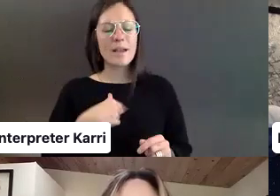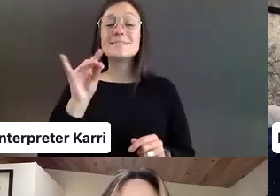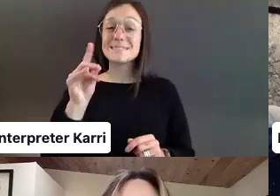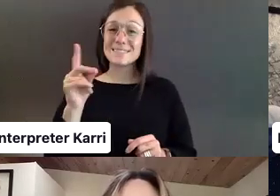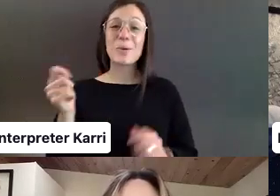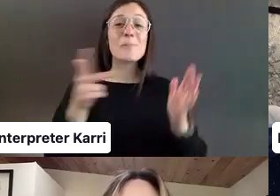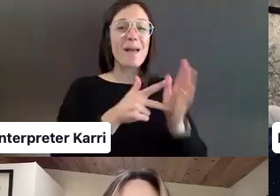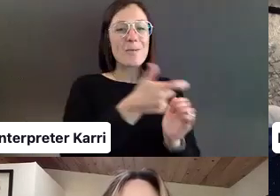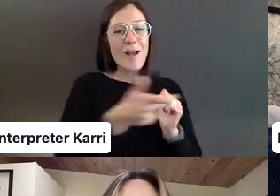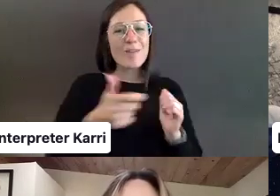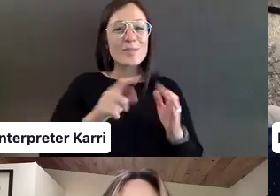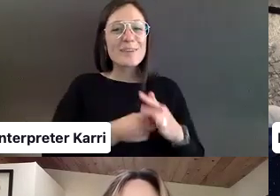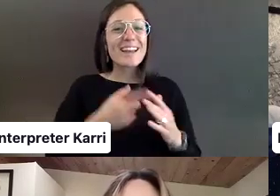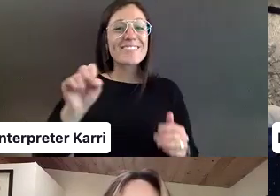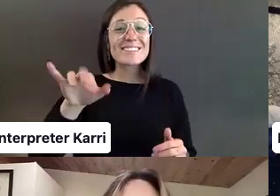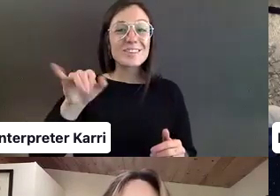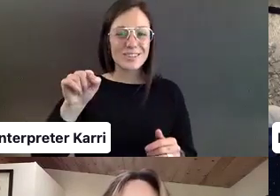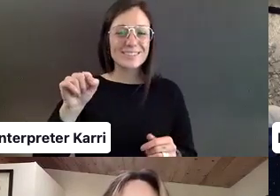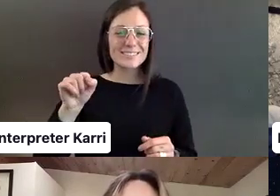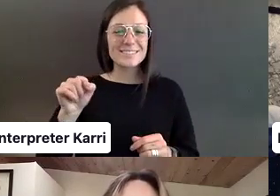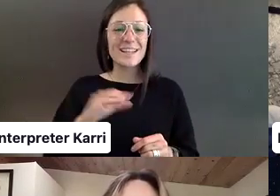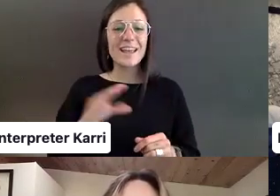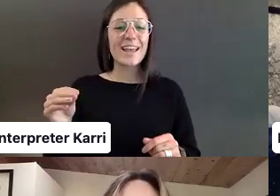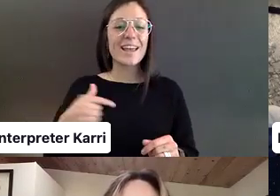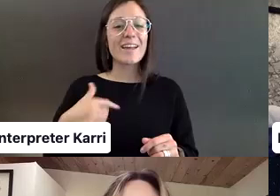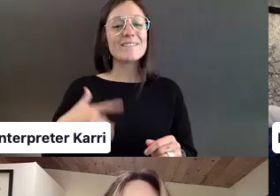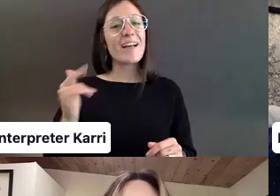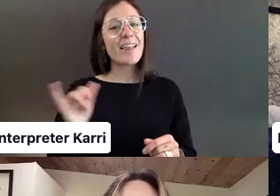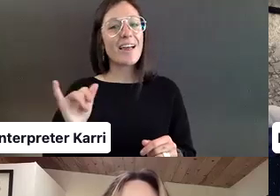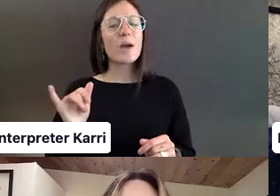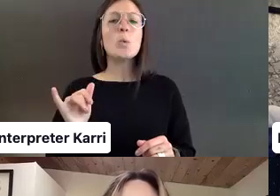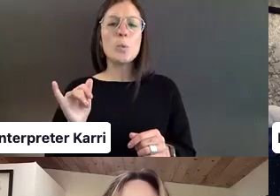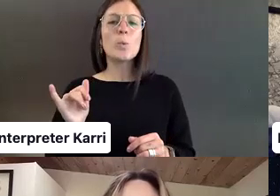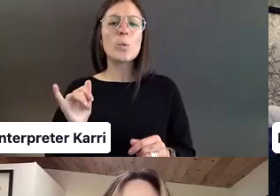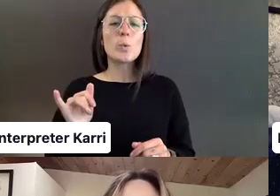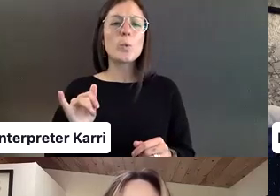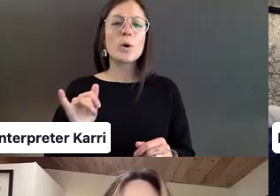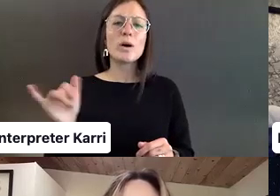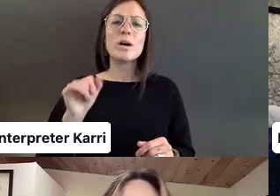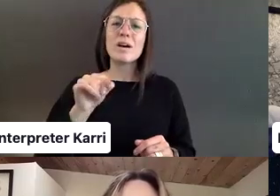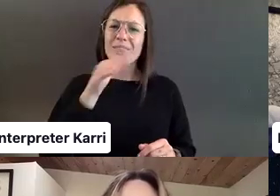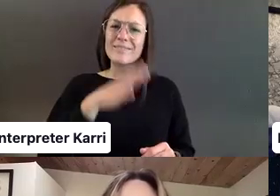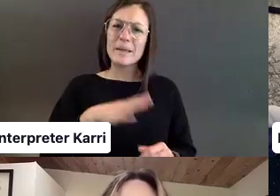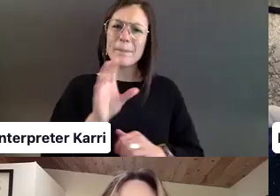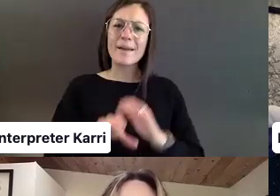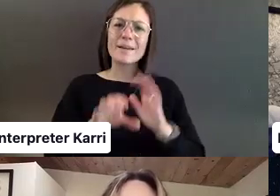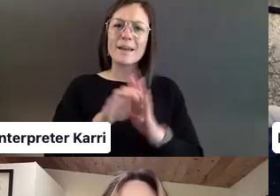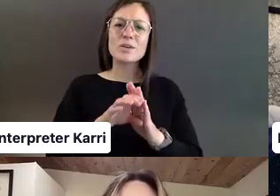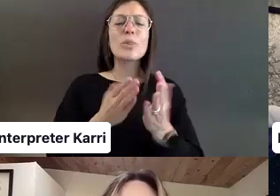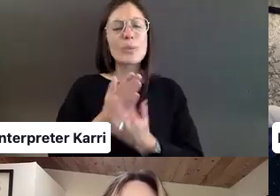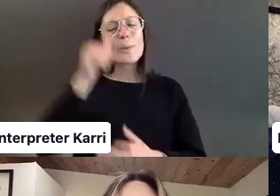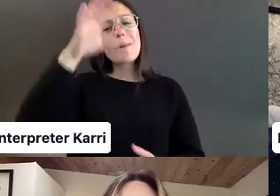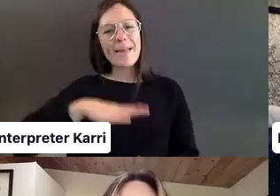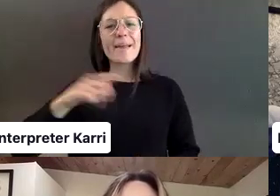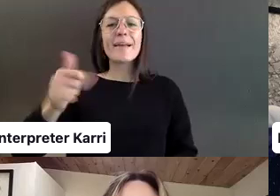the beginning of the series, and I felt like very much the female characters were kind of through the male gaze